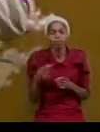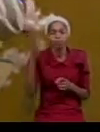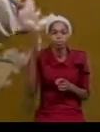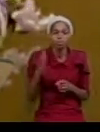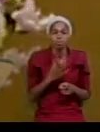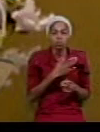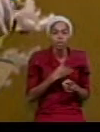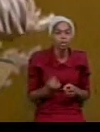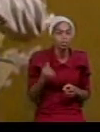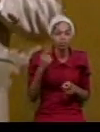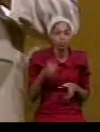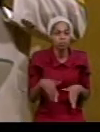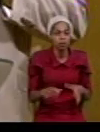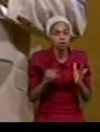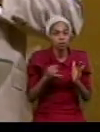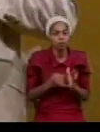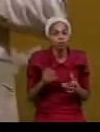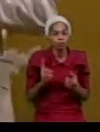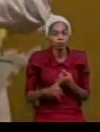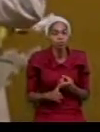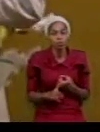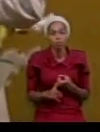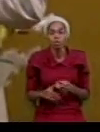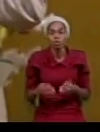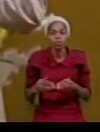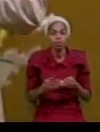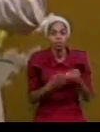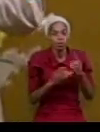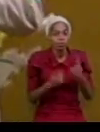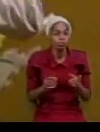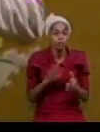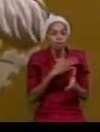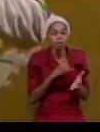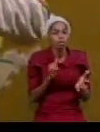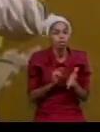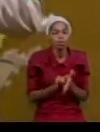you. And that was what made clean animals, both chewing